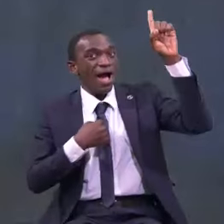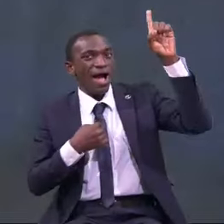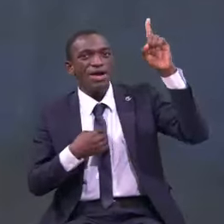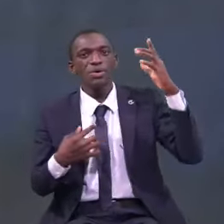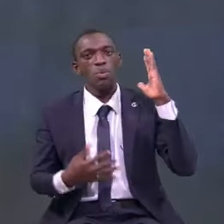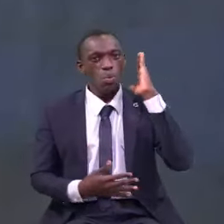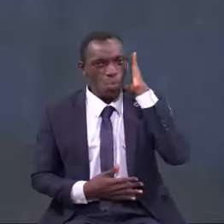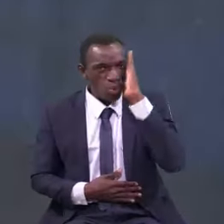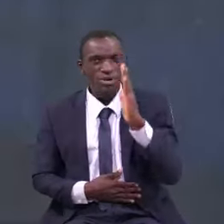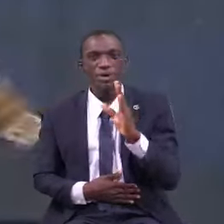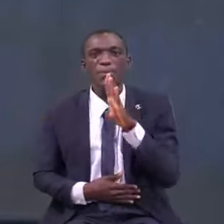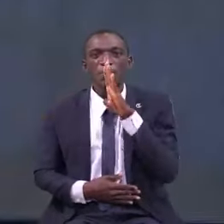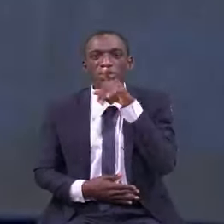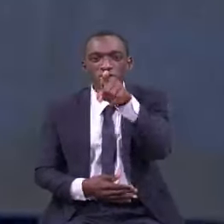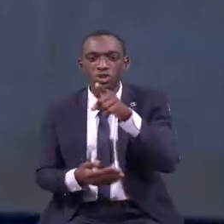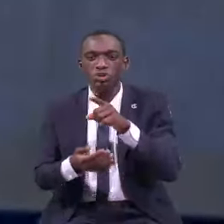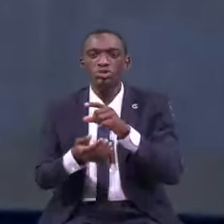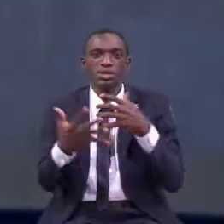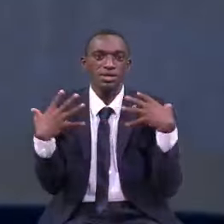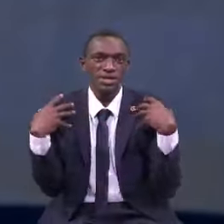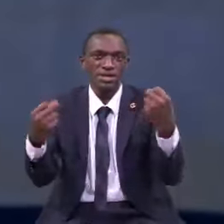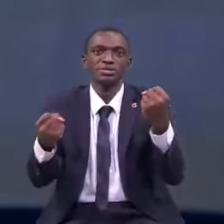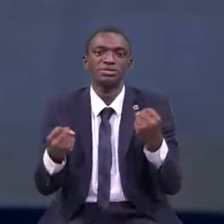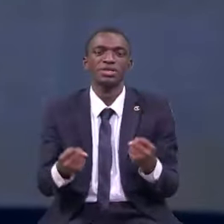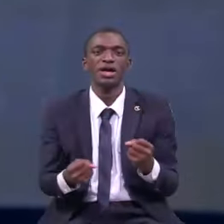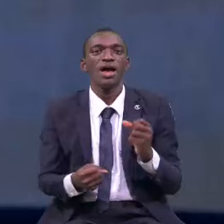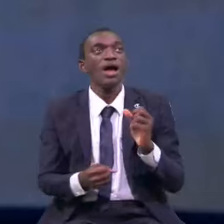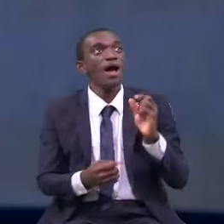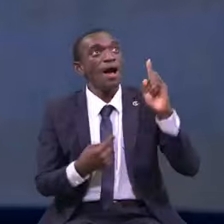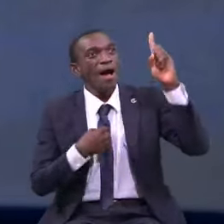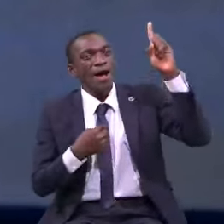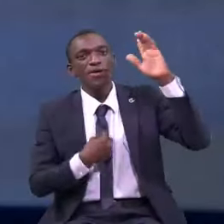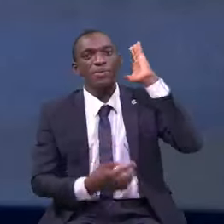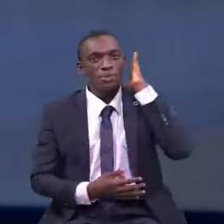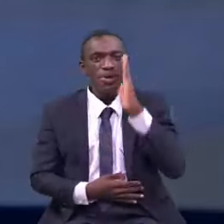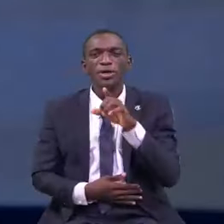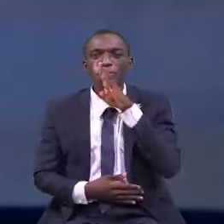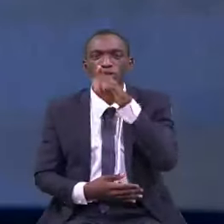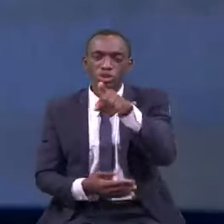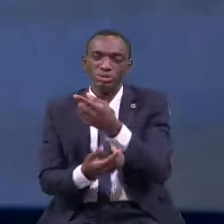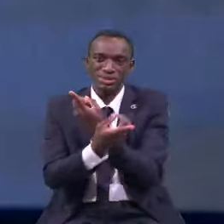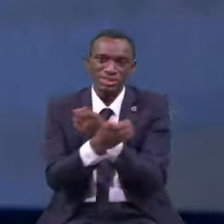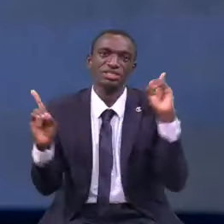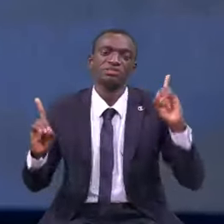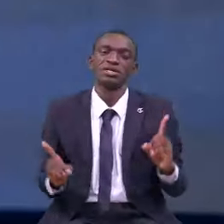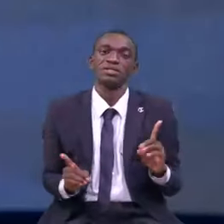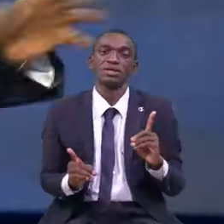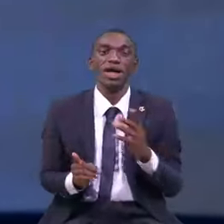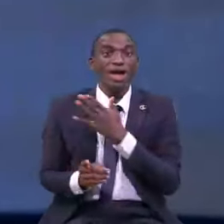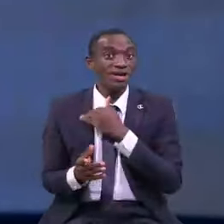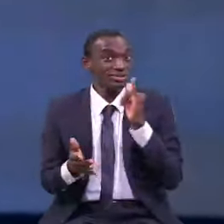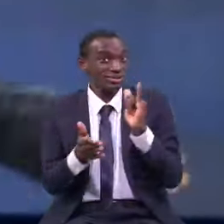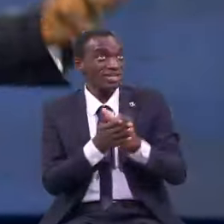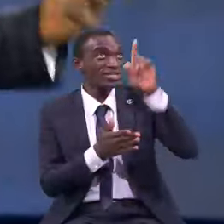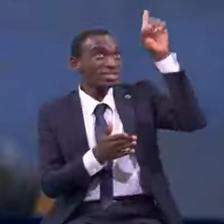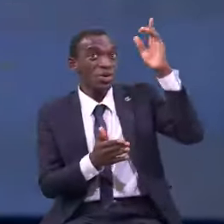healed. I will be thou delivered. And that will touch your